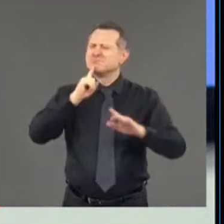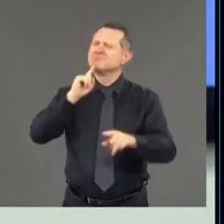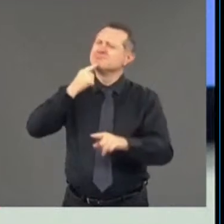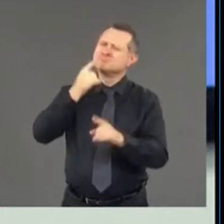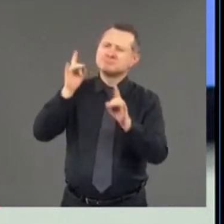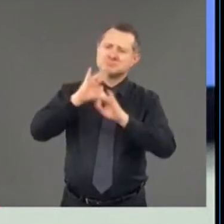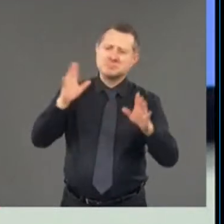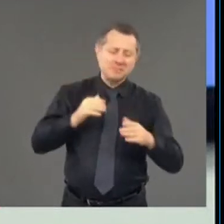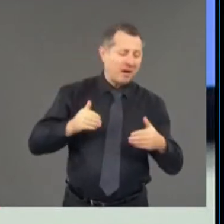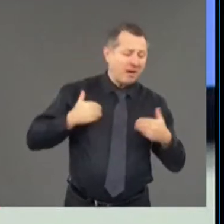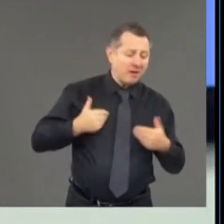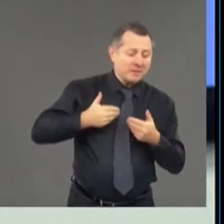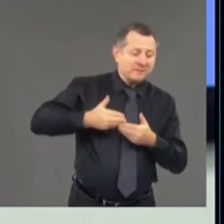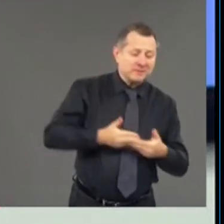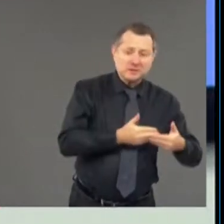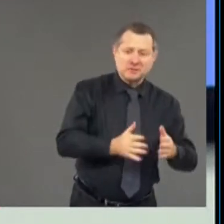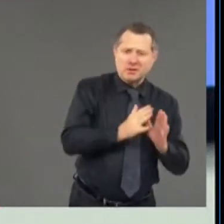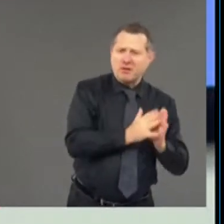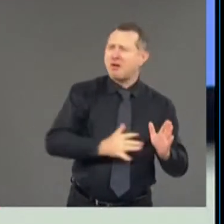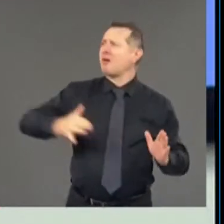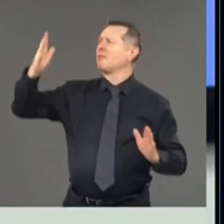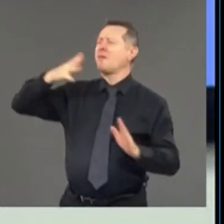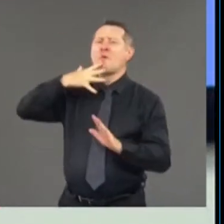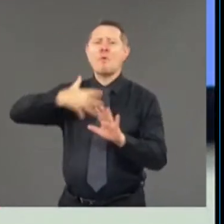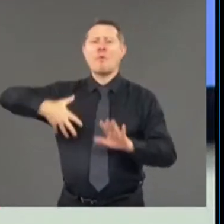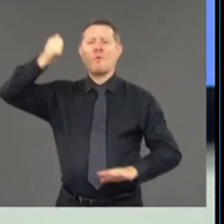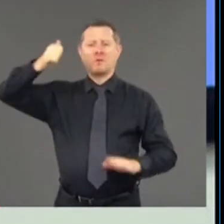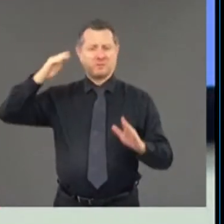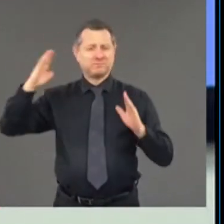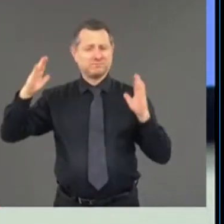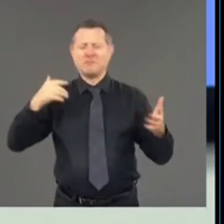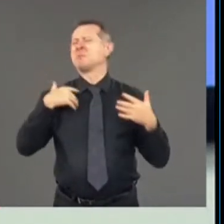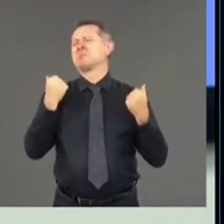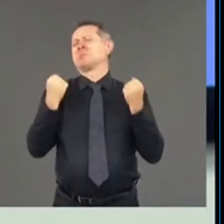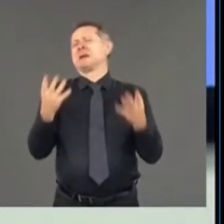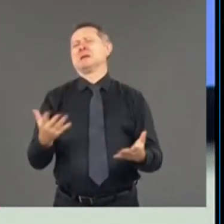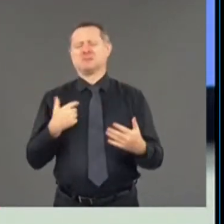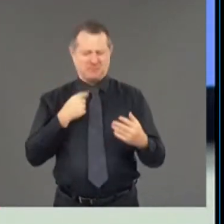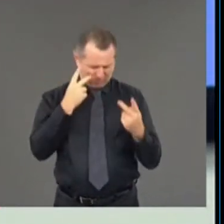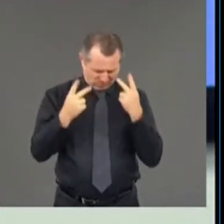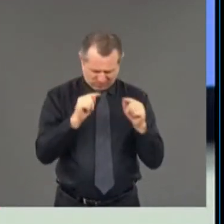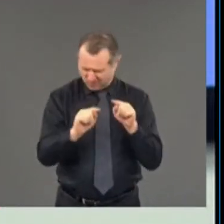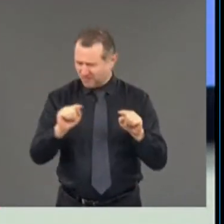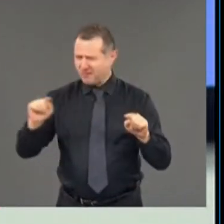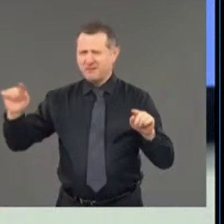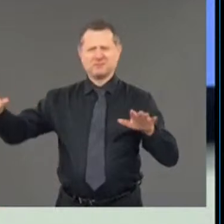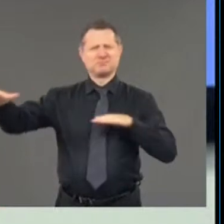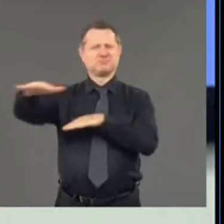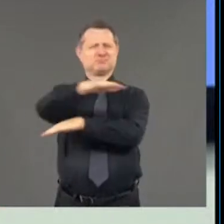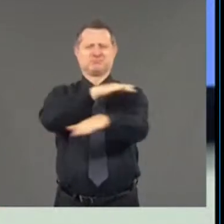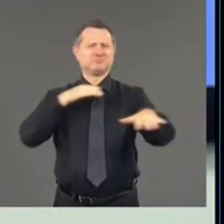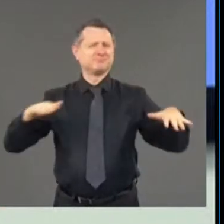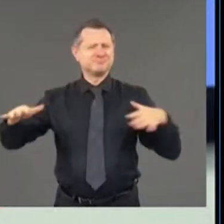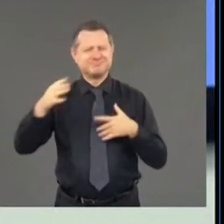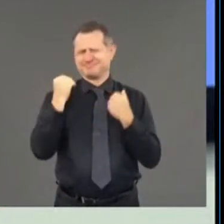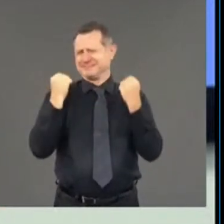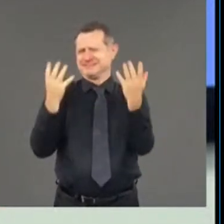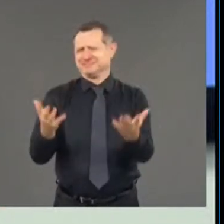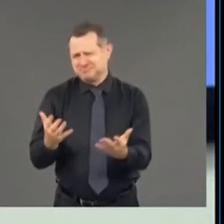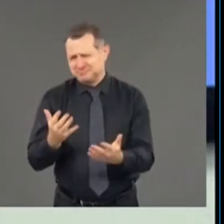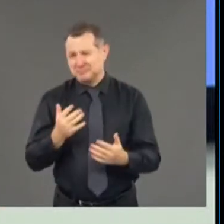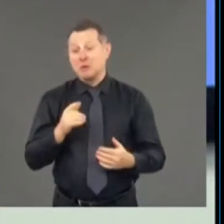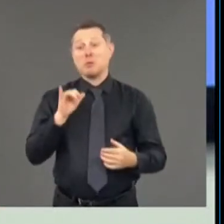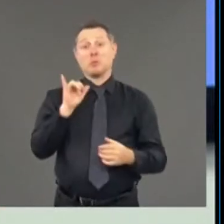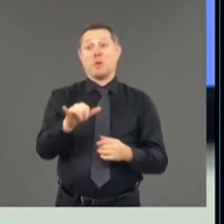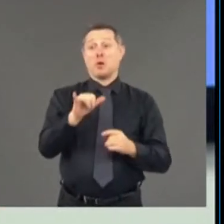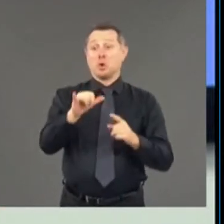thousands of images are indelibly etched into my memory. The public health has been introduced to words, though second nature to me, they were new to